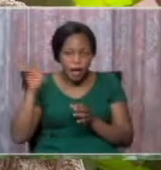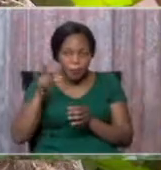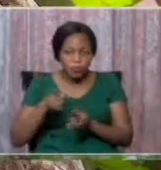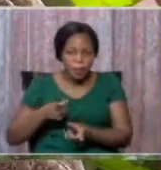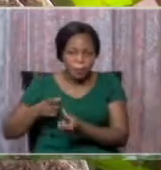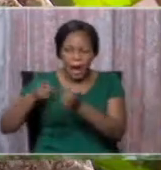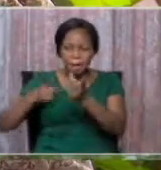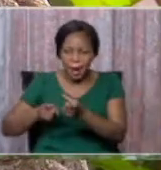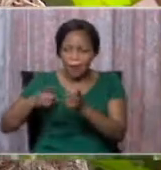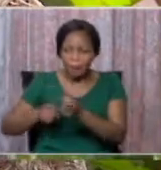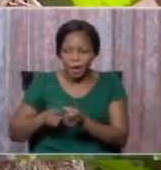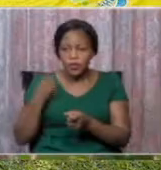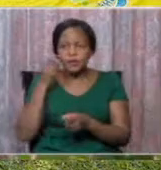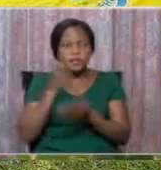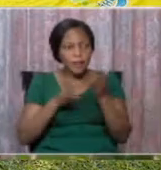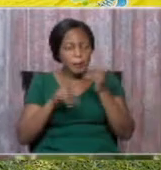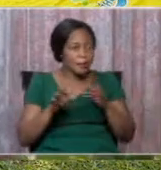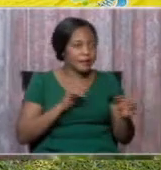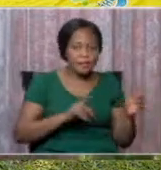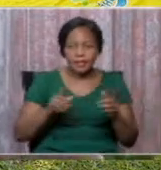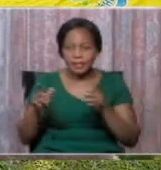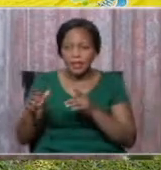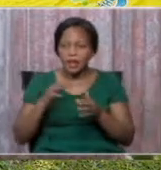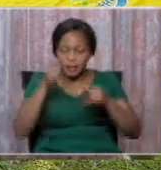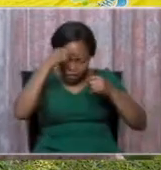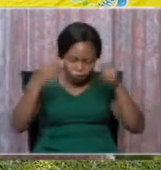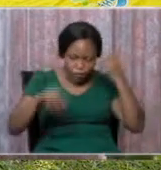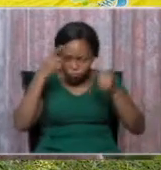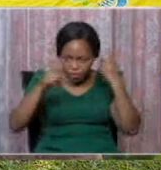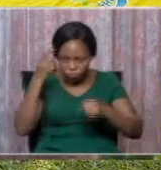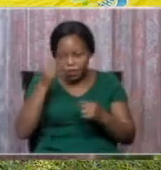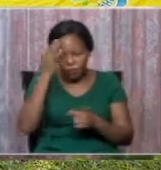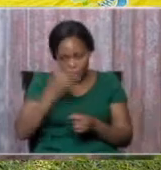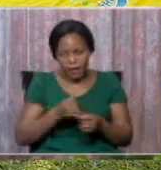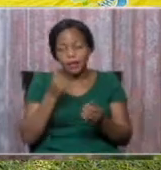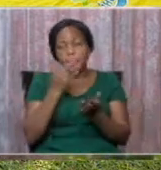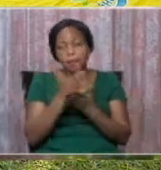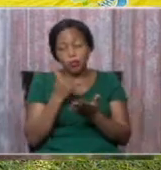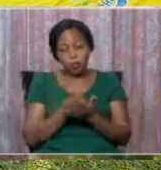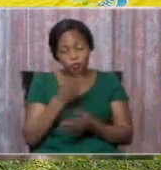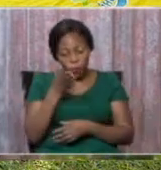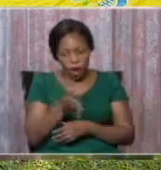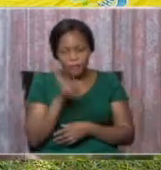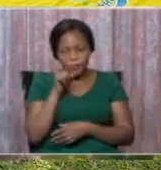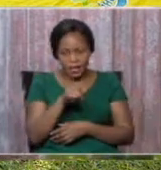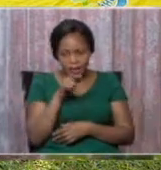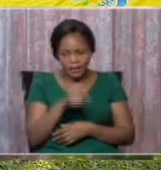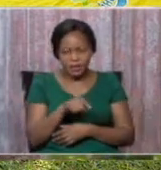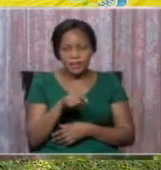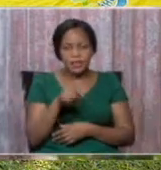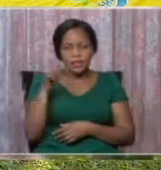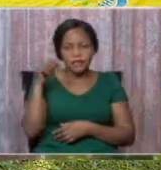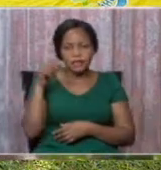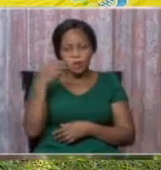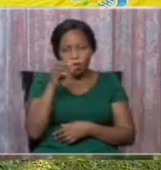adrenaline surge from the adrenal glands. So it's the hormone that keeps you going, you know? It